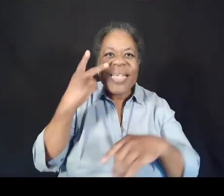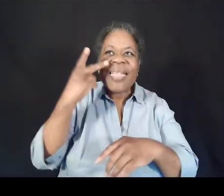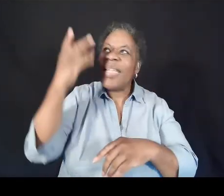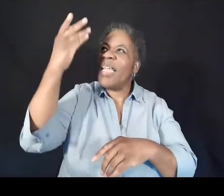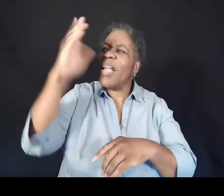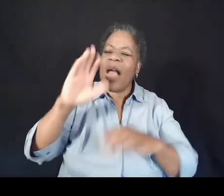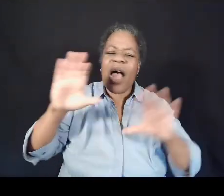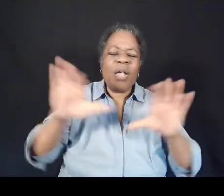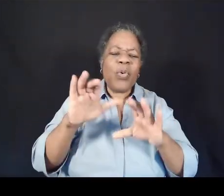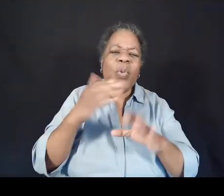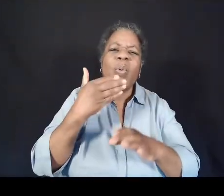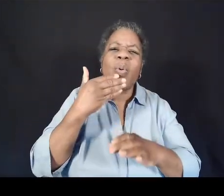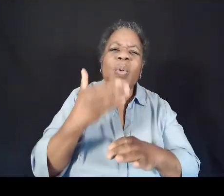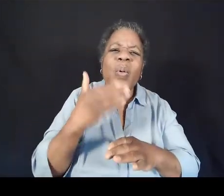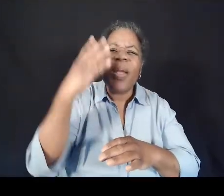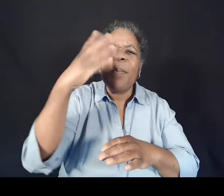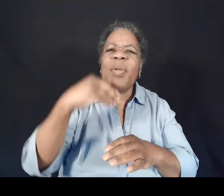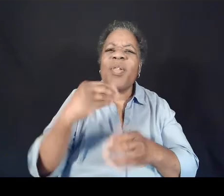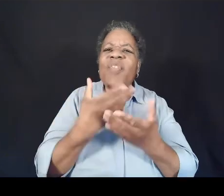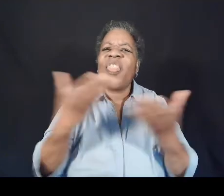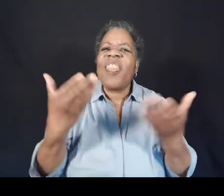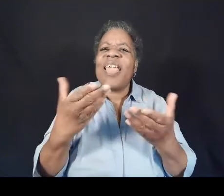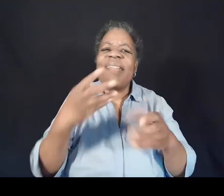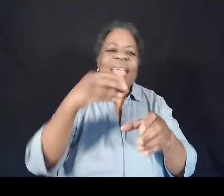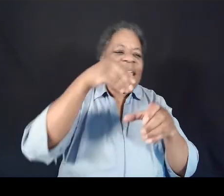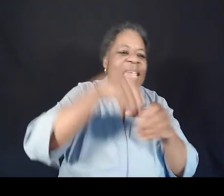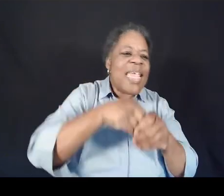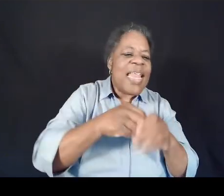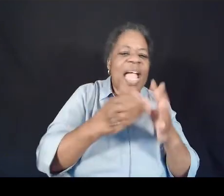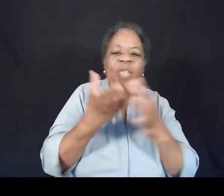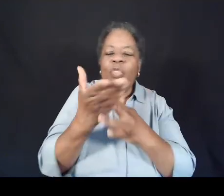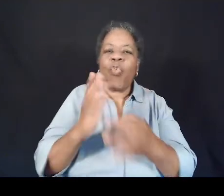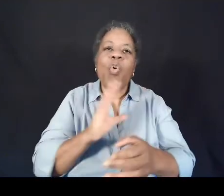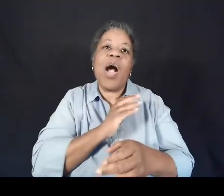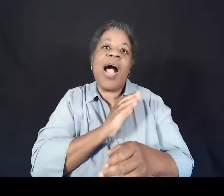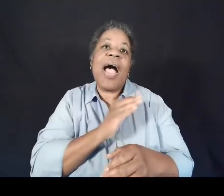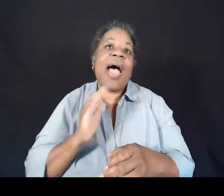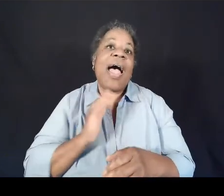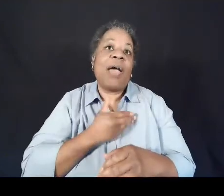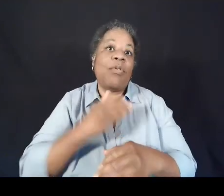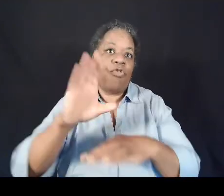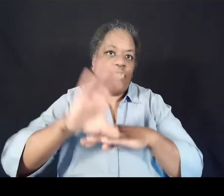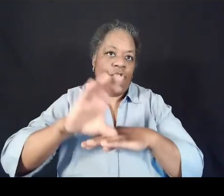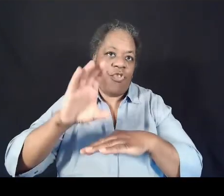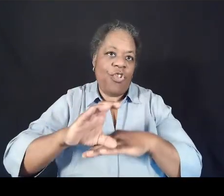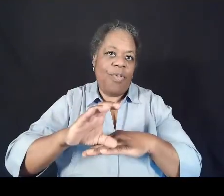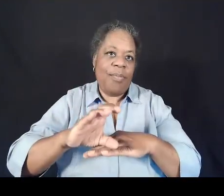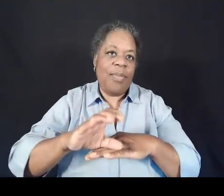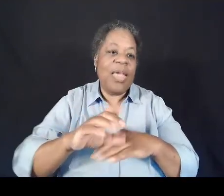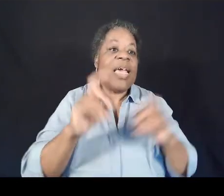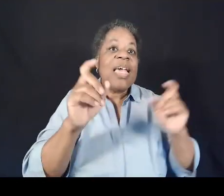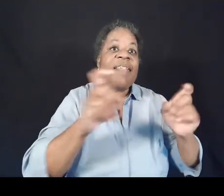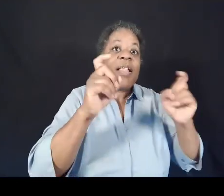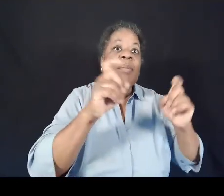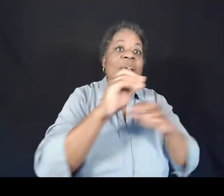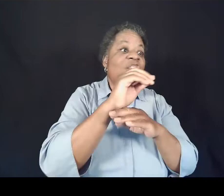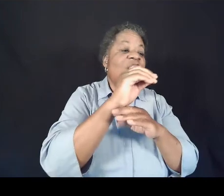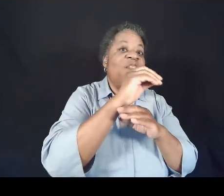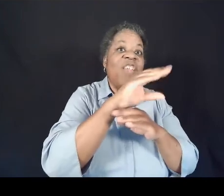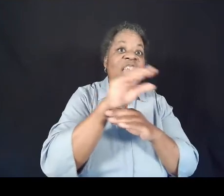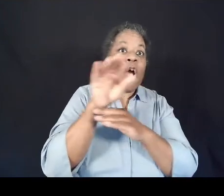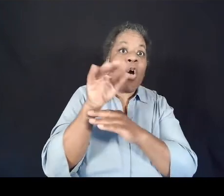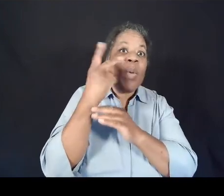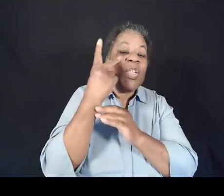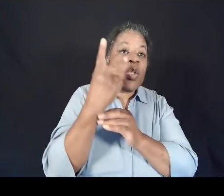and beautiful things in and through our church. The celebration video we watched just a few minutes ago,